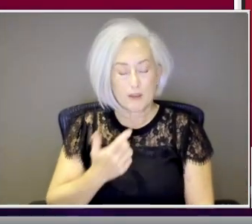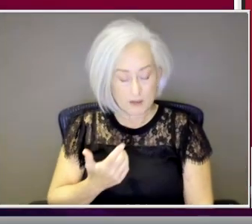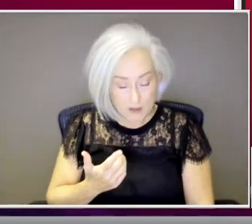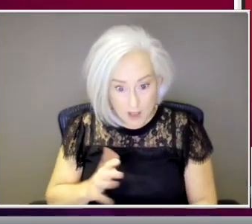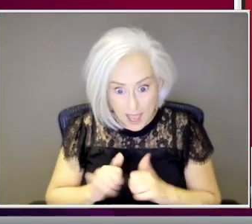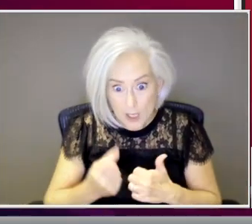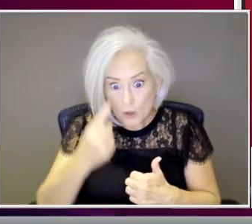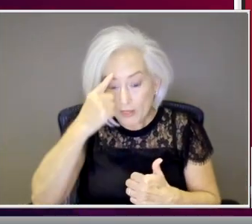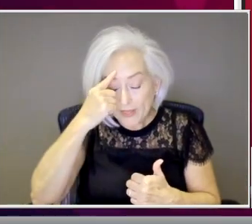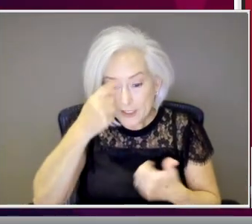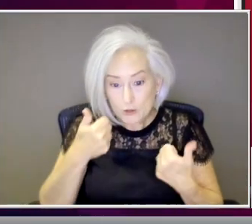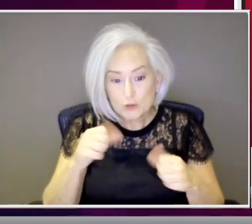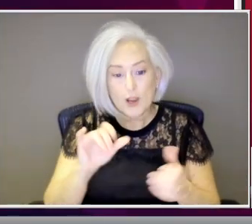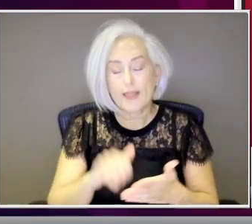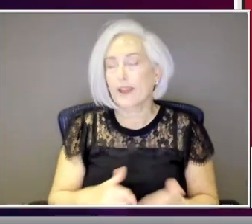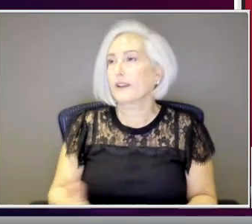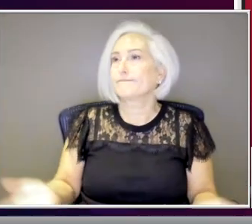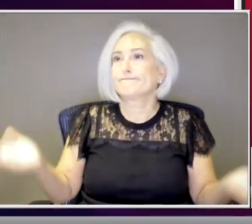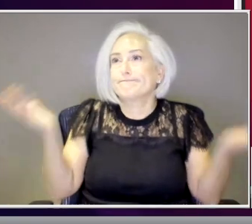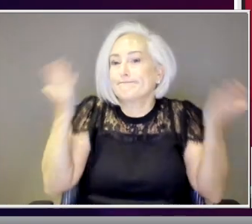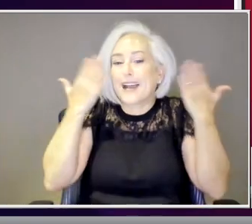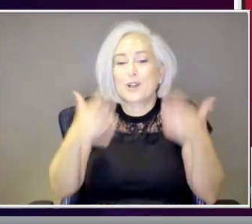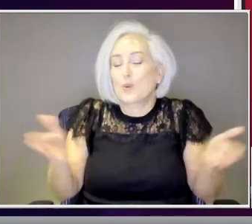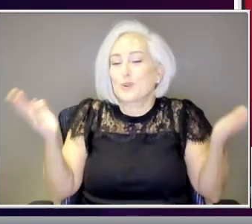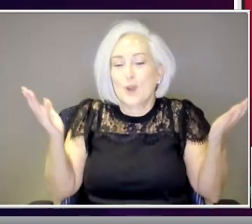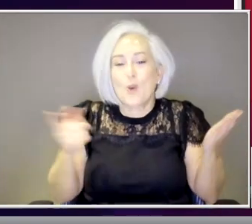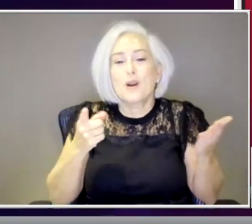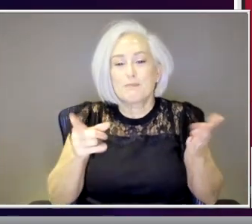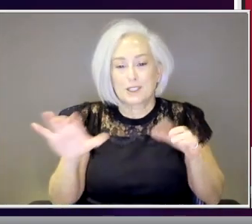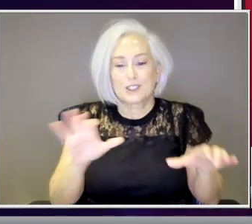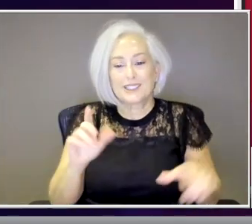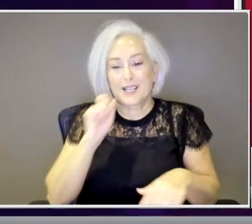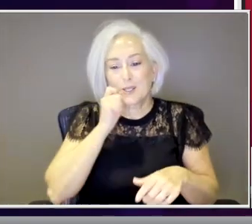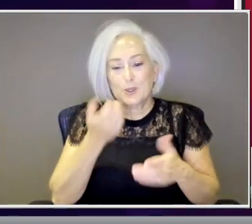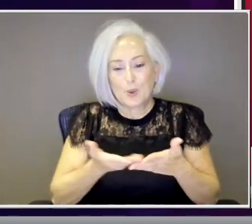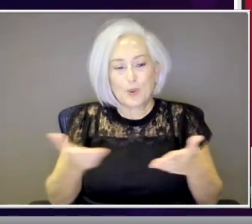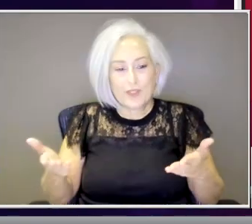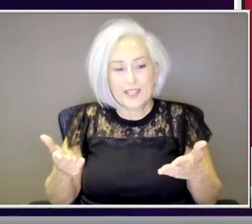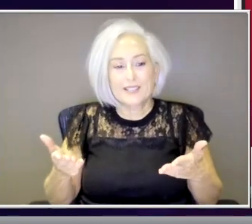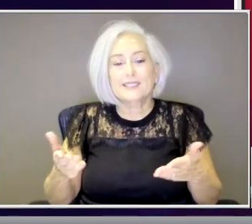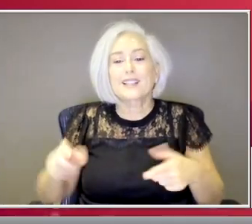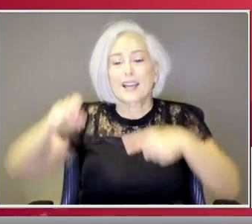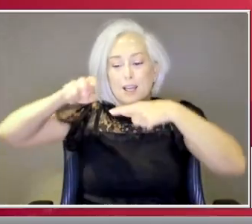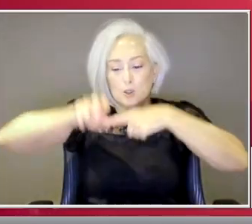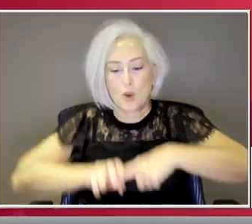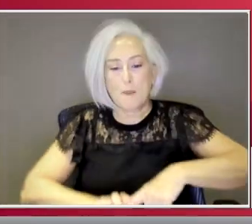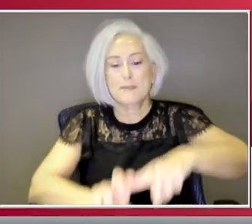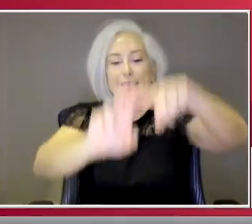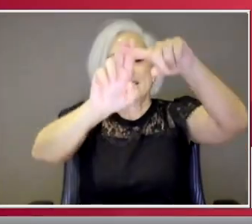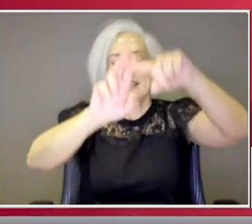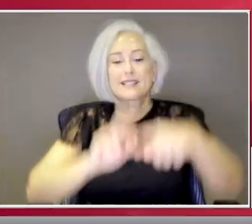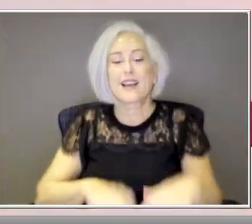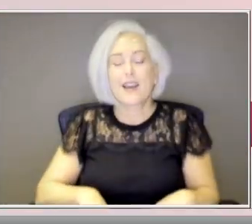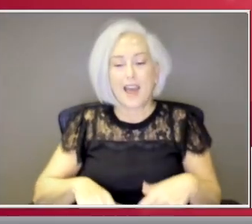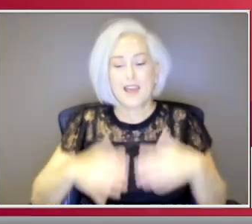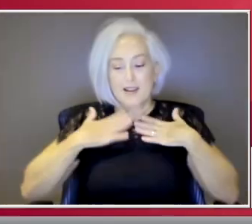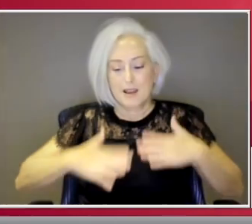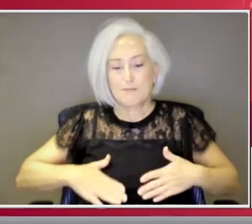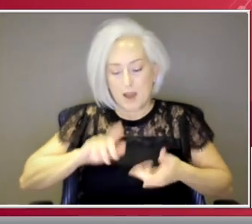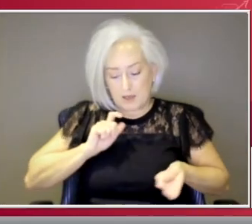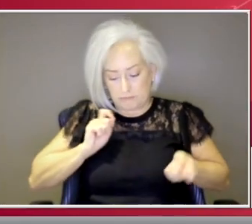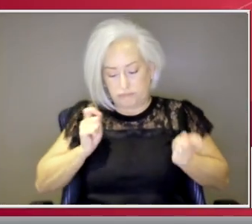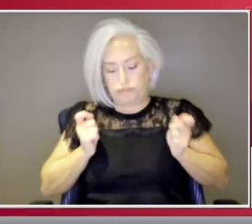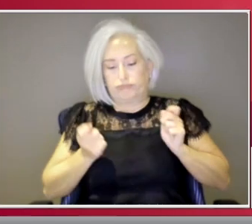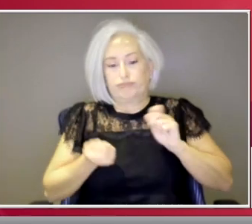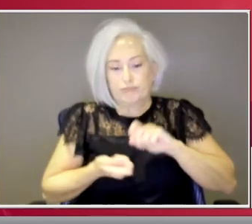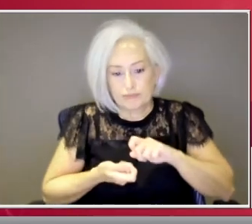I don't know. I really don't. But she does a lot of other cool stuff with trapeze and contortion. And after this, she went to northern Mongolia to stay